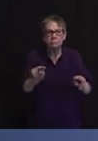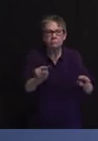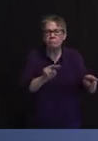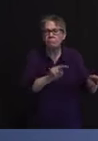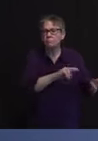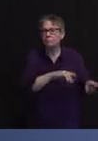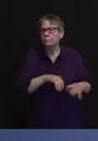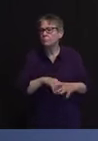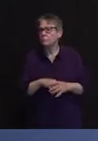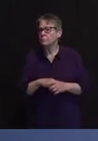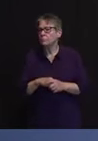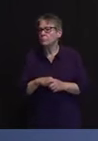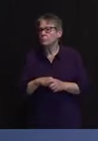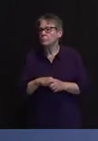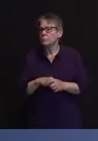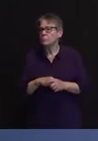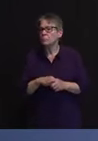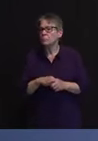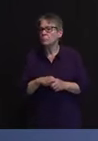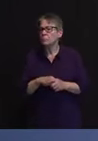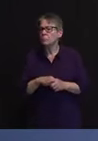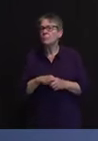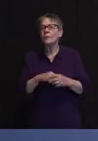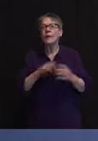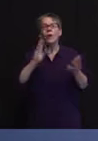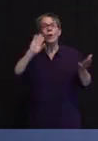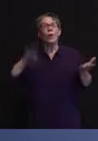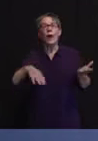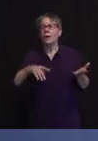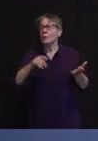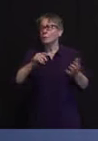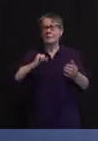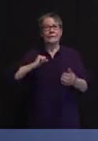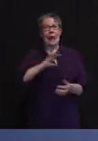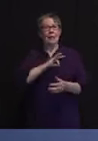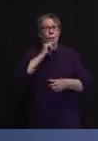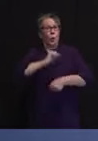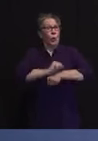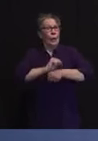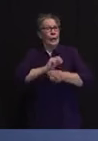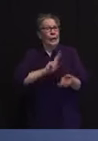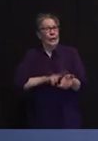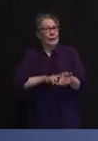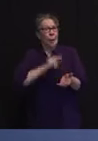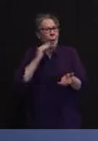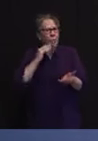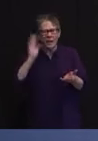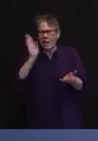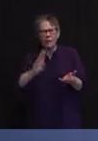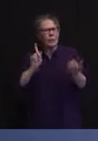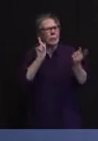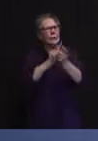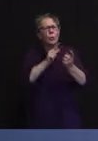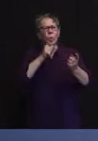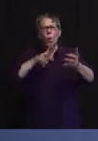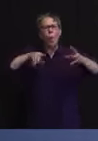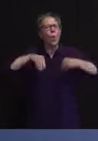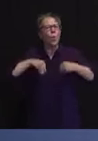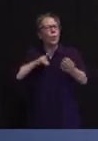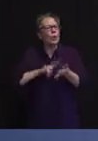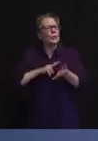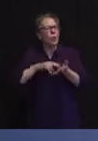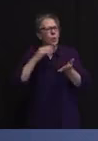cases, they've increased the hourly rate of the staff members to entice them to come back. And they've